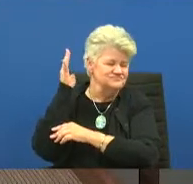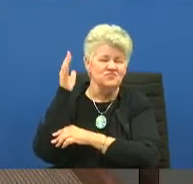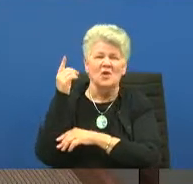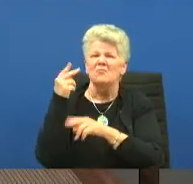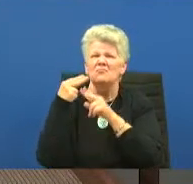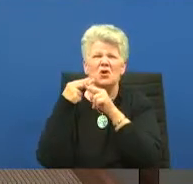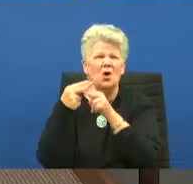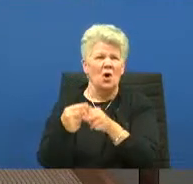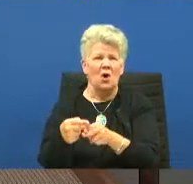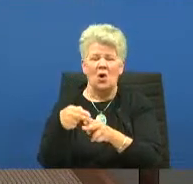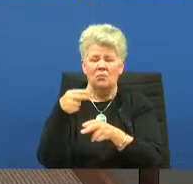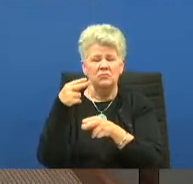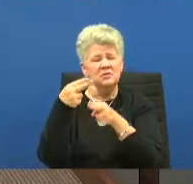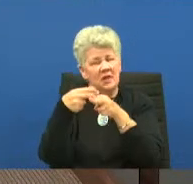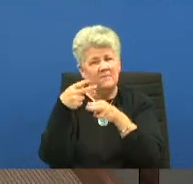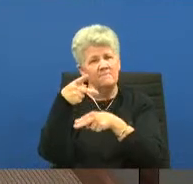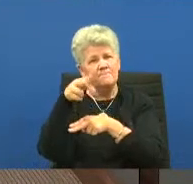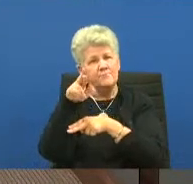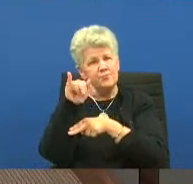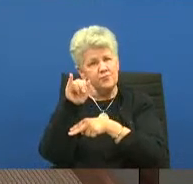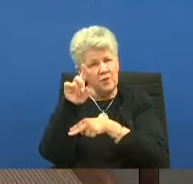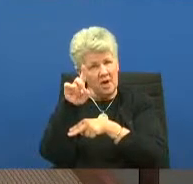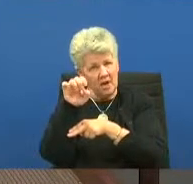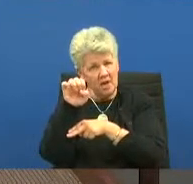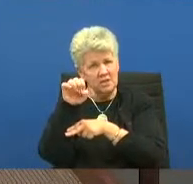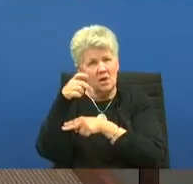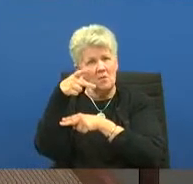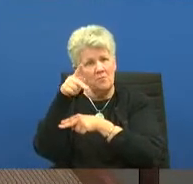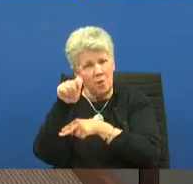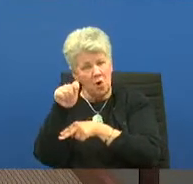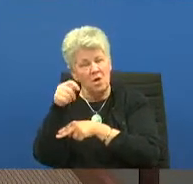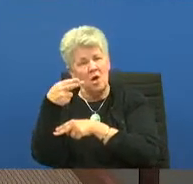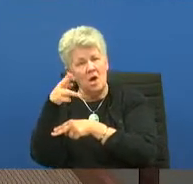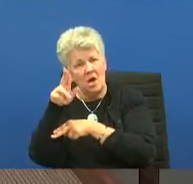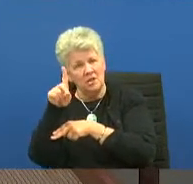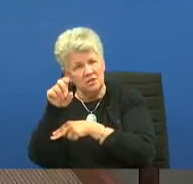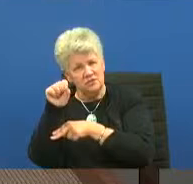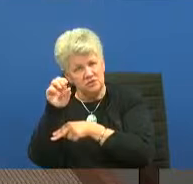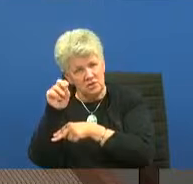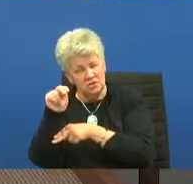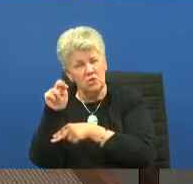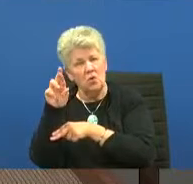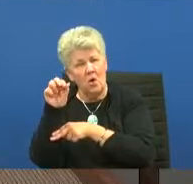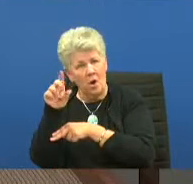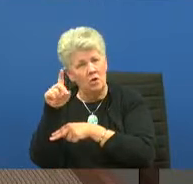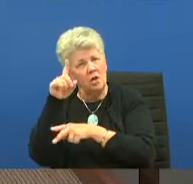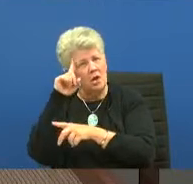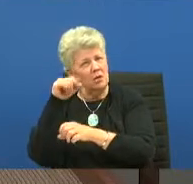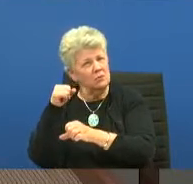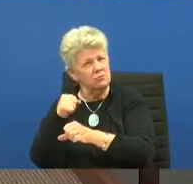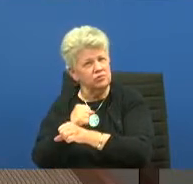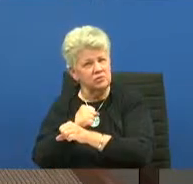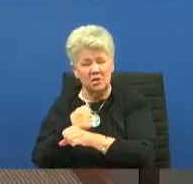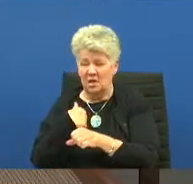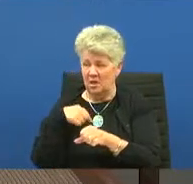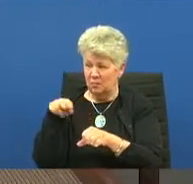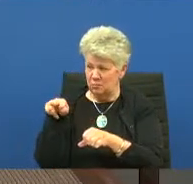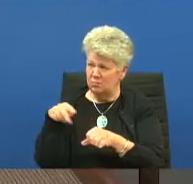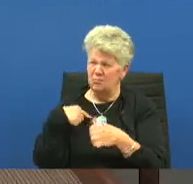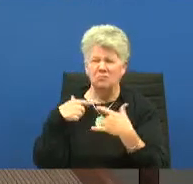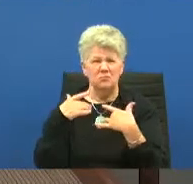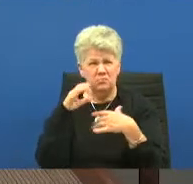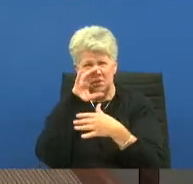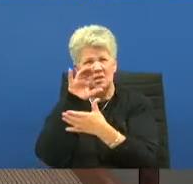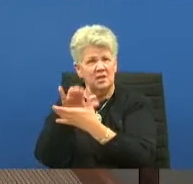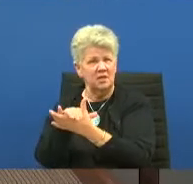Hudson Road from Liberty to 19, and then Port Hudson Pride from 19 to Old Scenic. I tend to believe that.